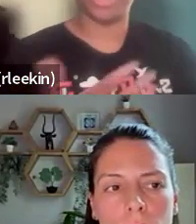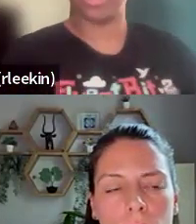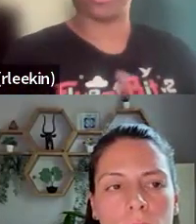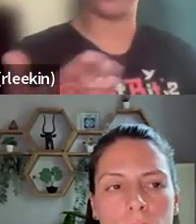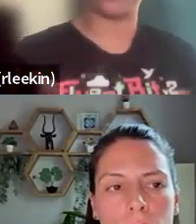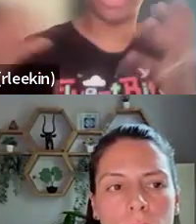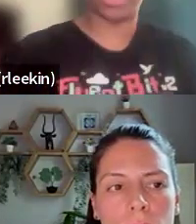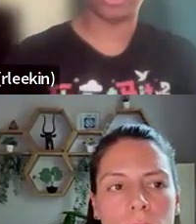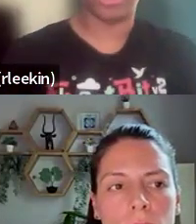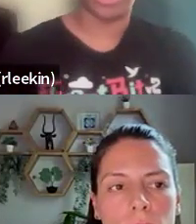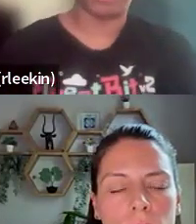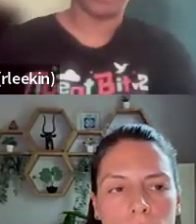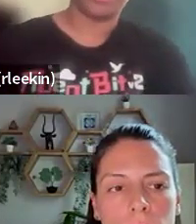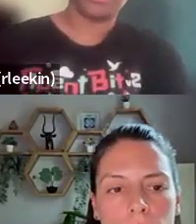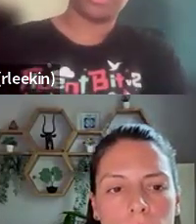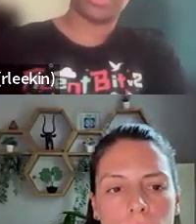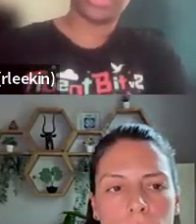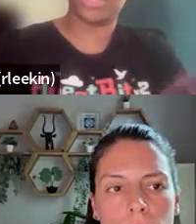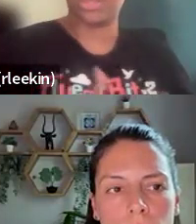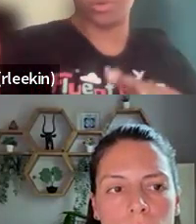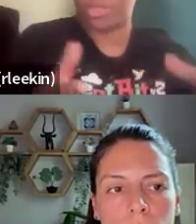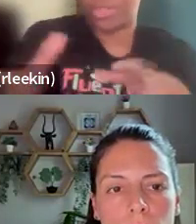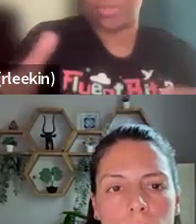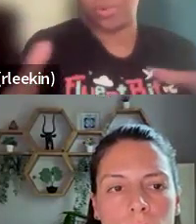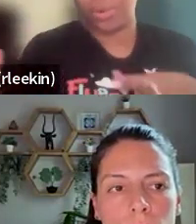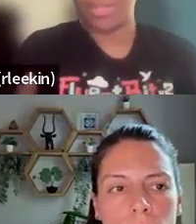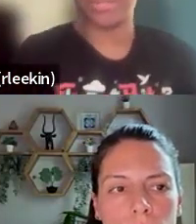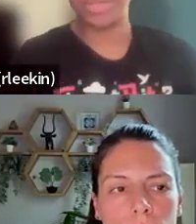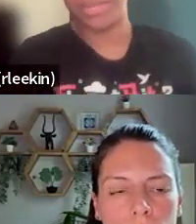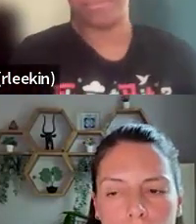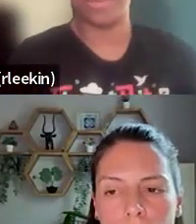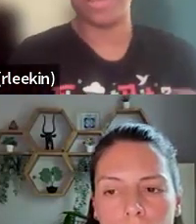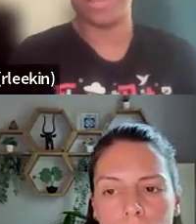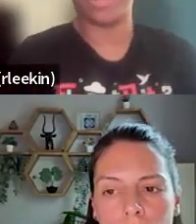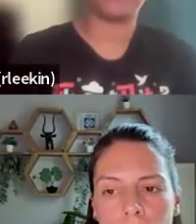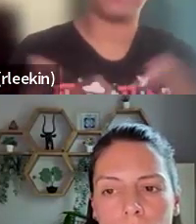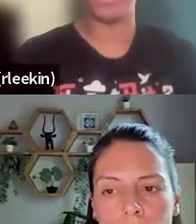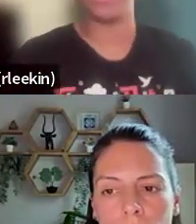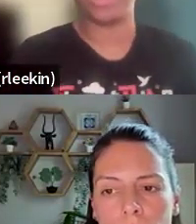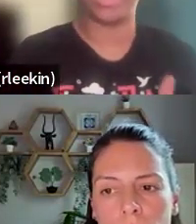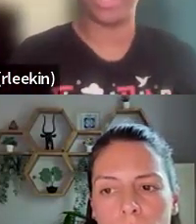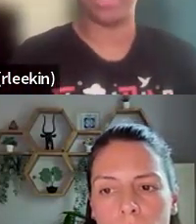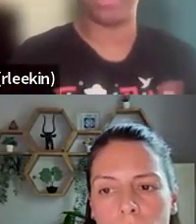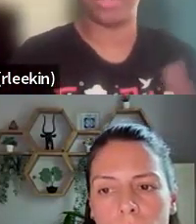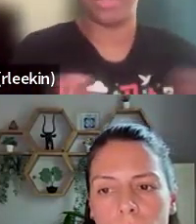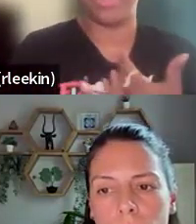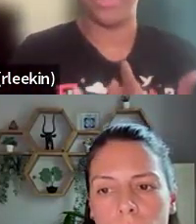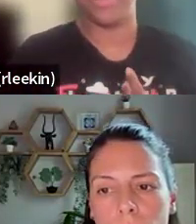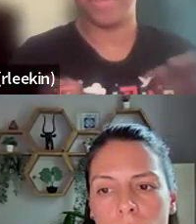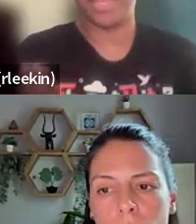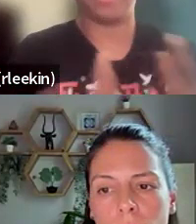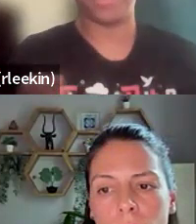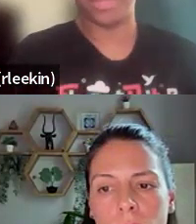positive, let's like, hey, let's turn it into an actionable item. That just a little wording, because kind of when you kind of say like, oh, we don't want to hear anything negative, it